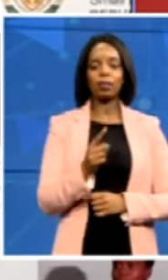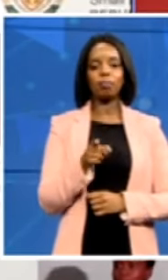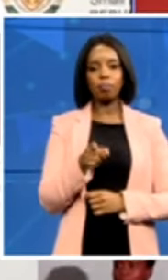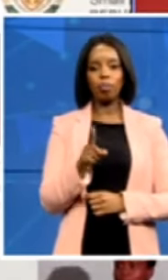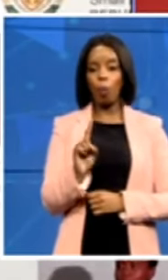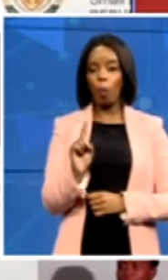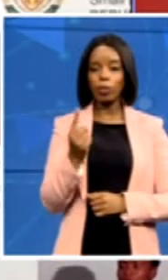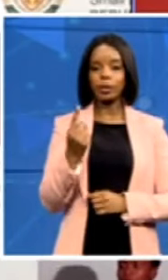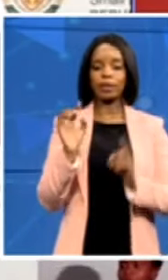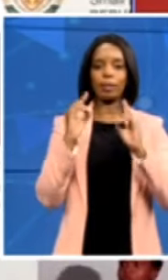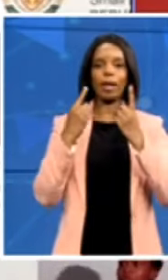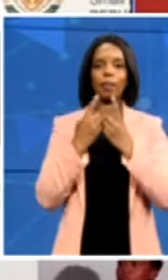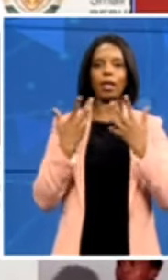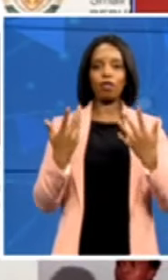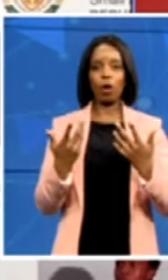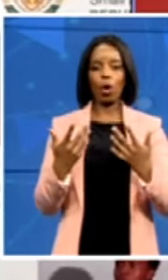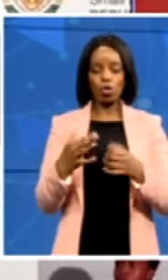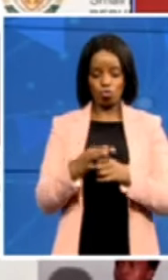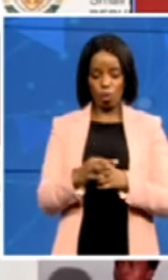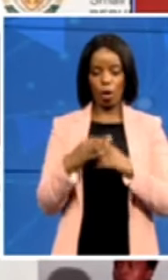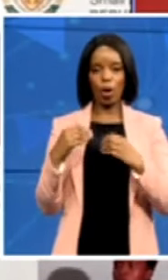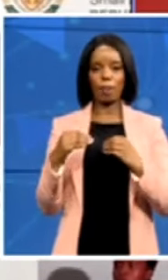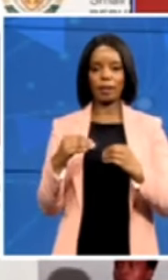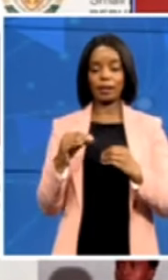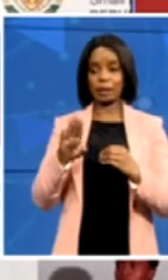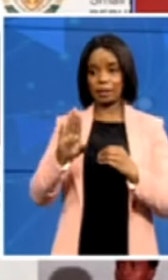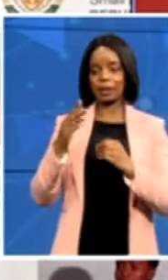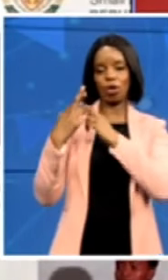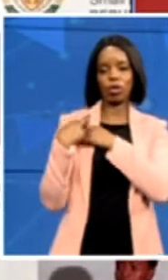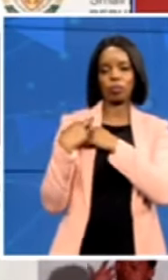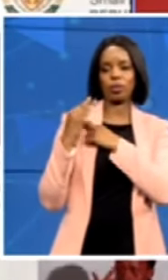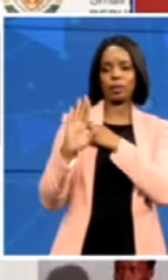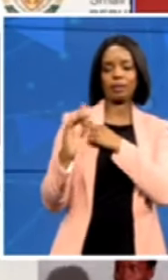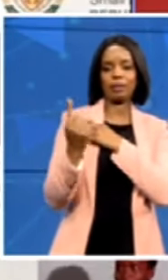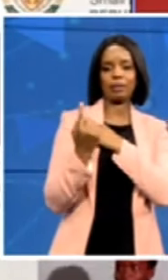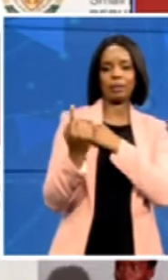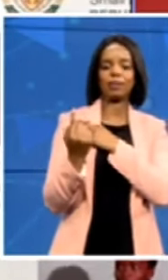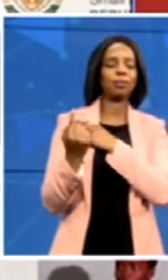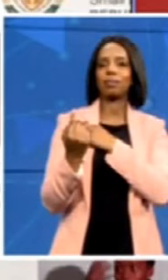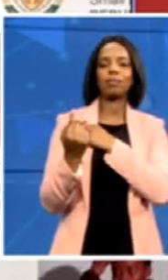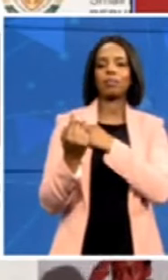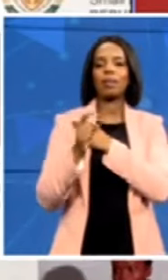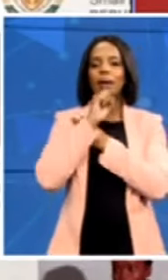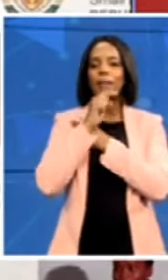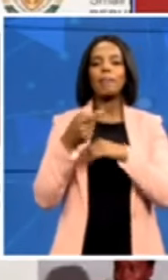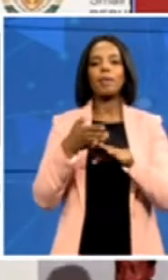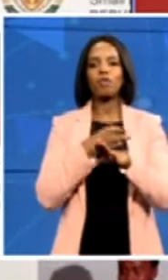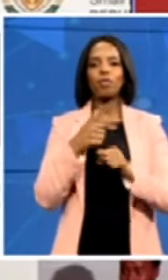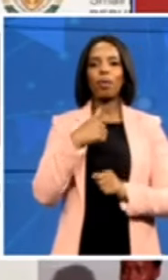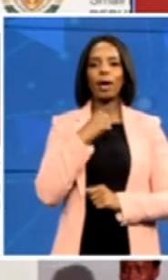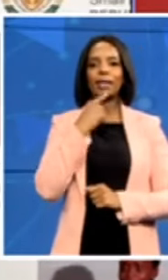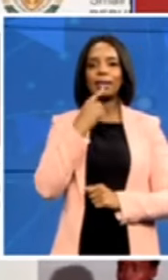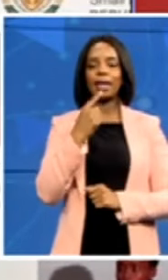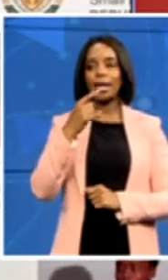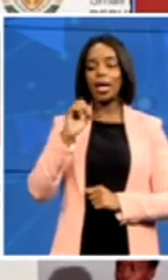a responsibility over this. Hence, I spoke about the coordination of all the government interventions, including private